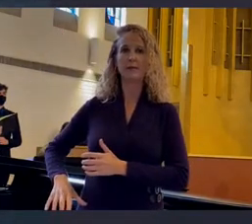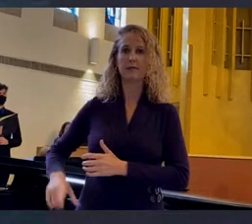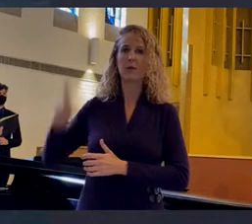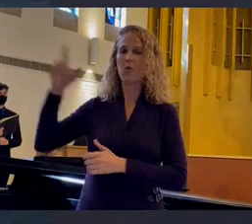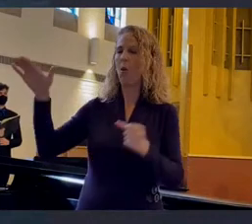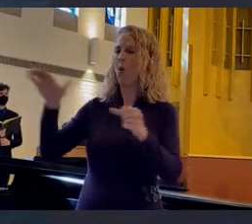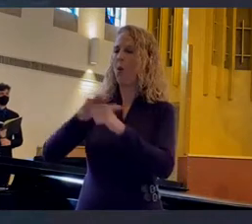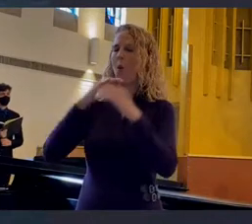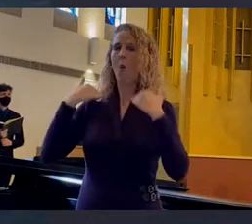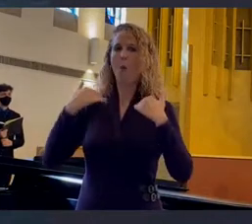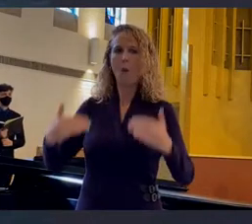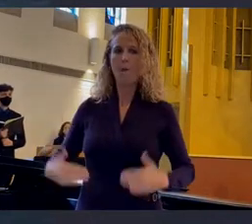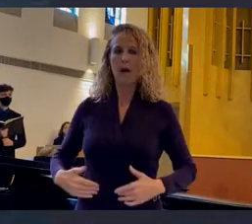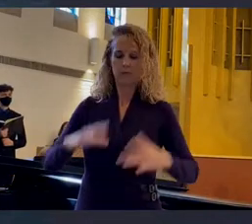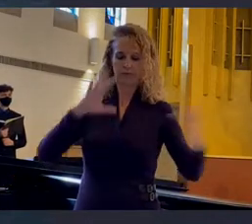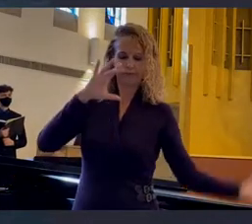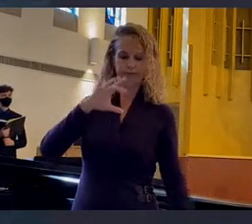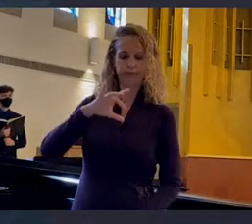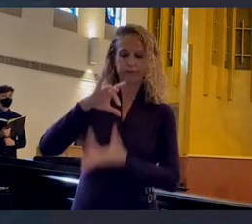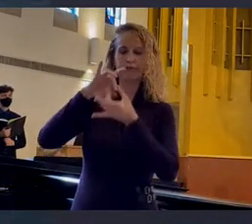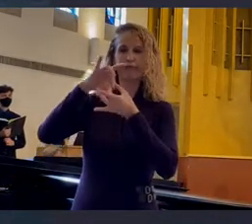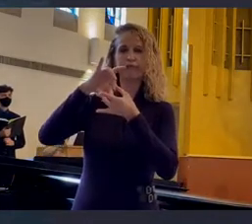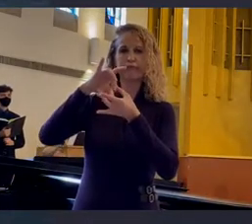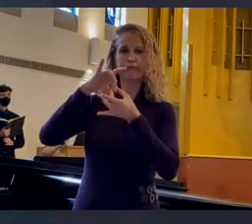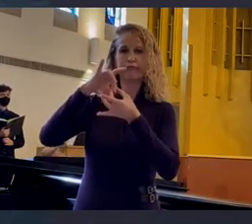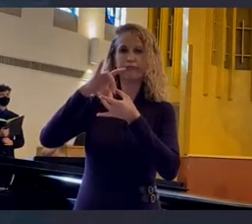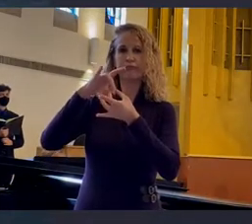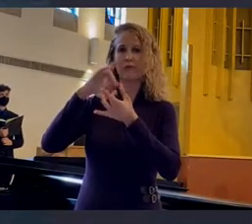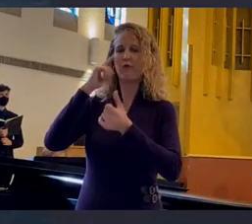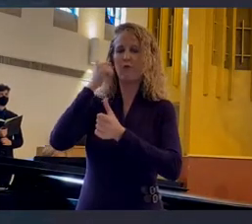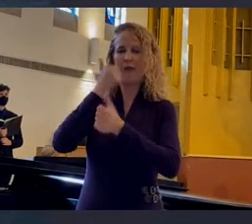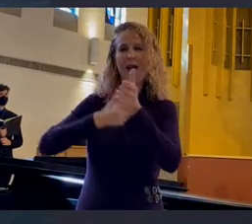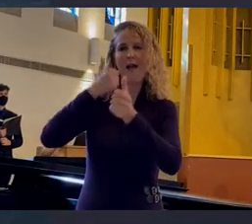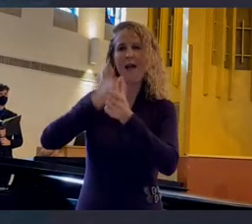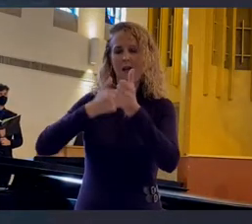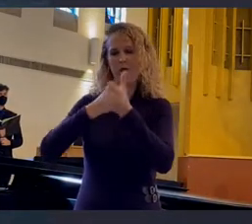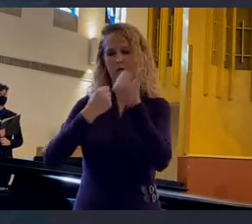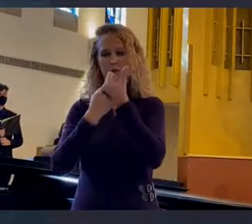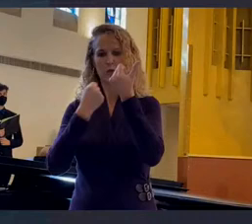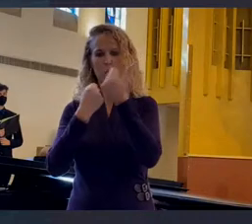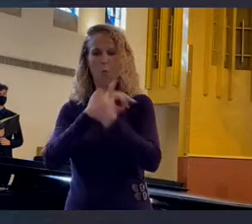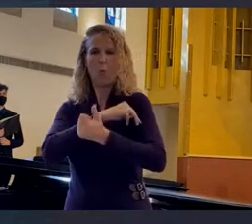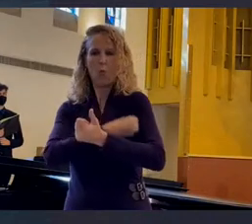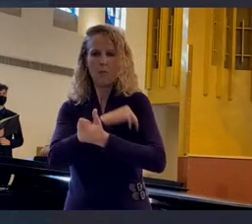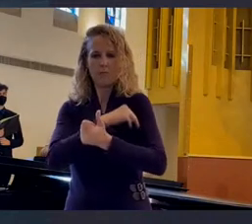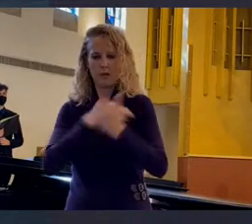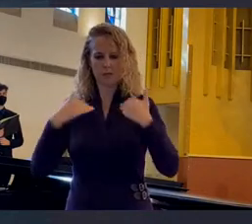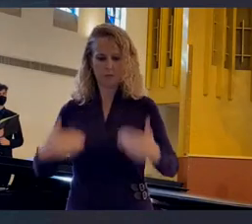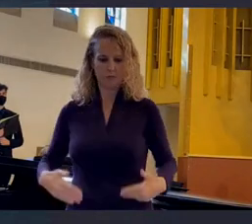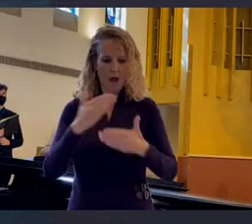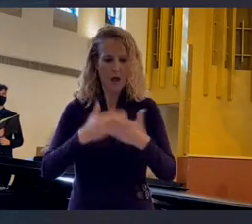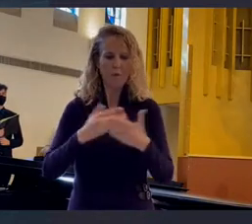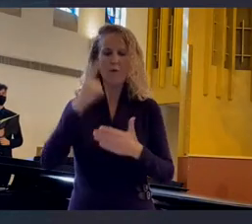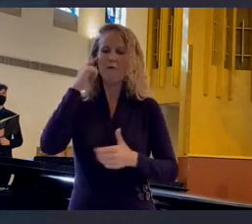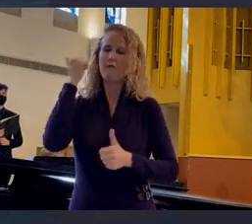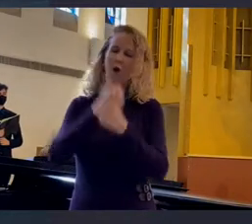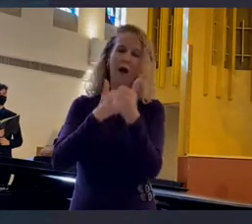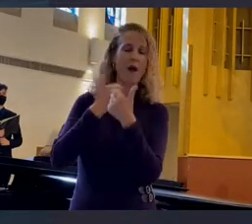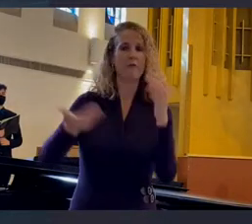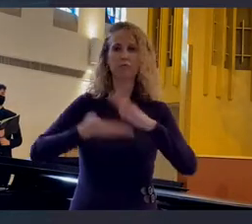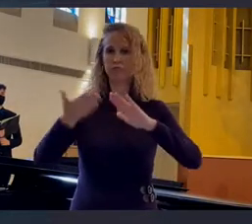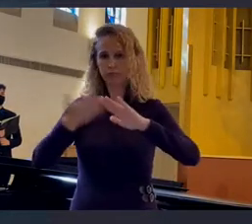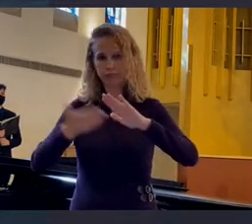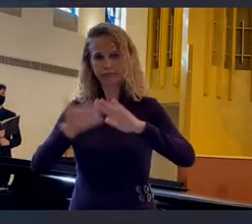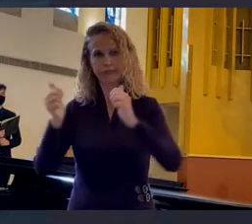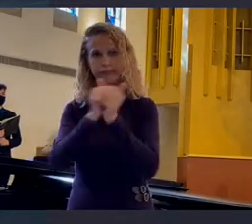the whole body, joined and held together by every supporting ligament, with the proper functioning of